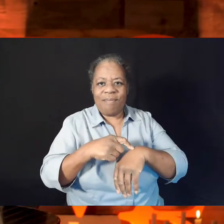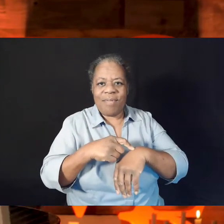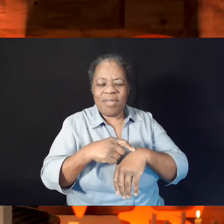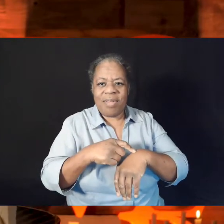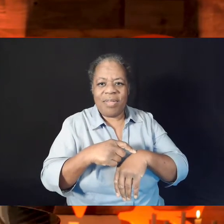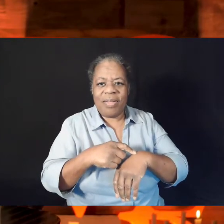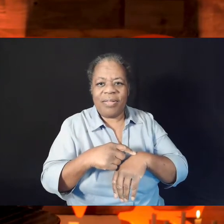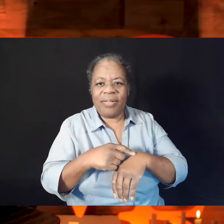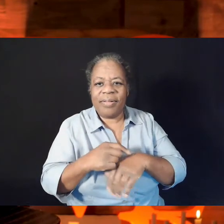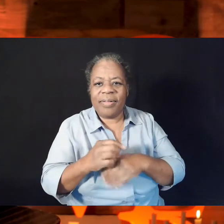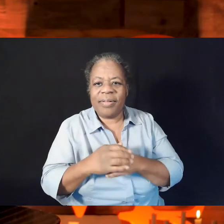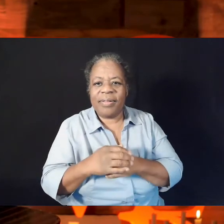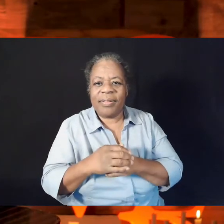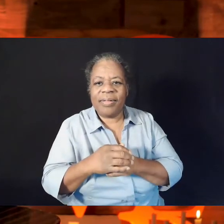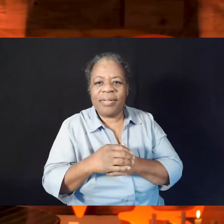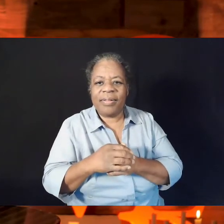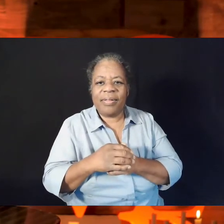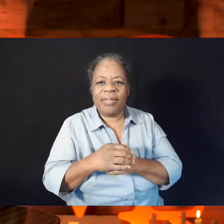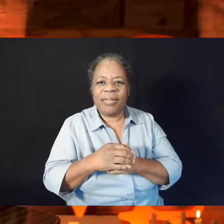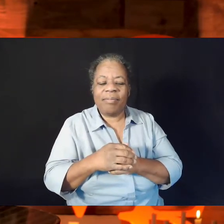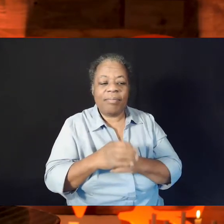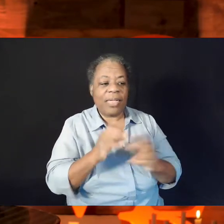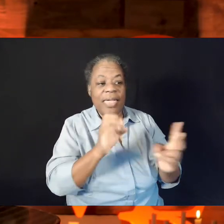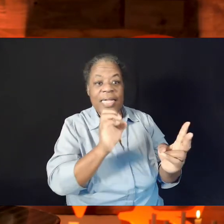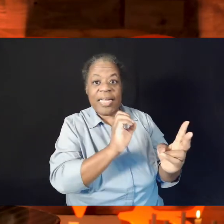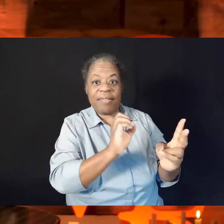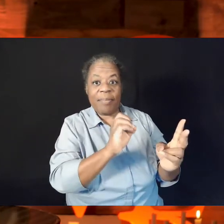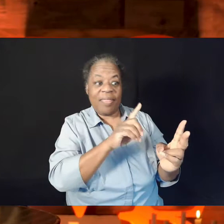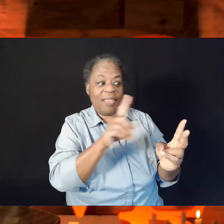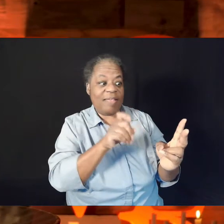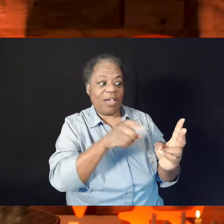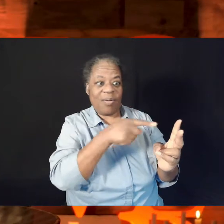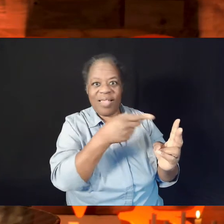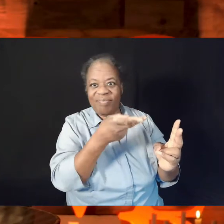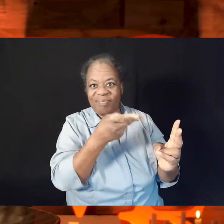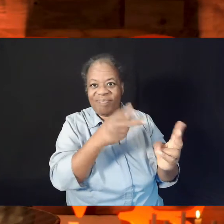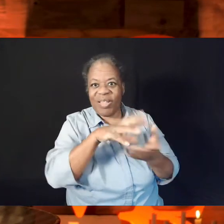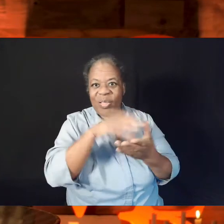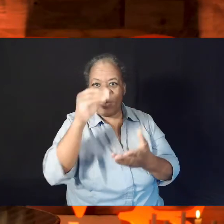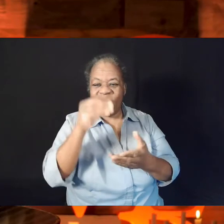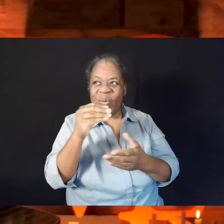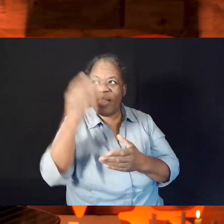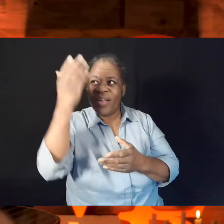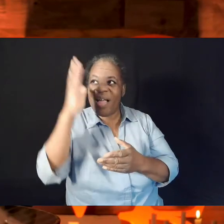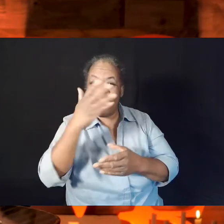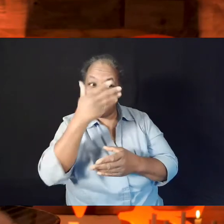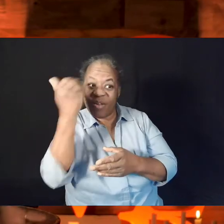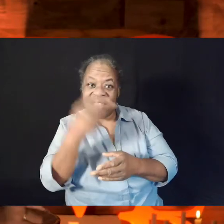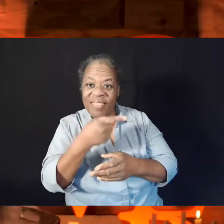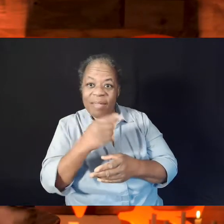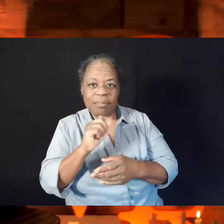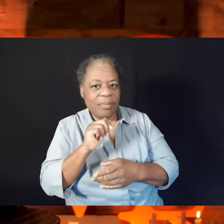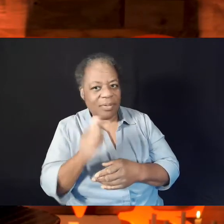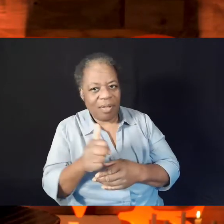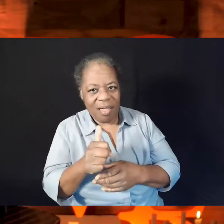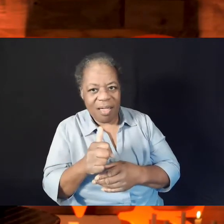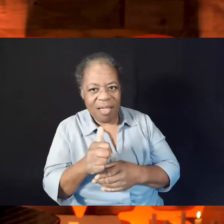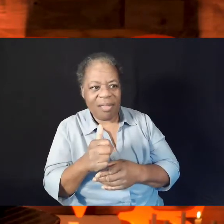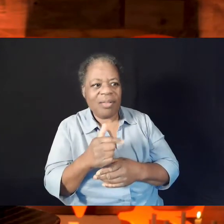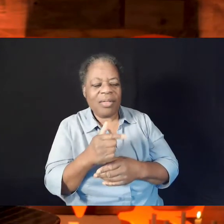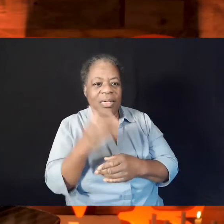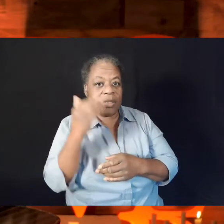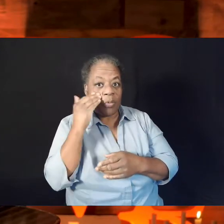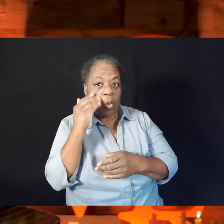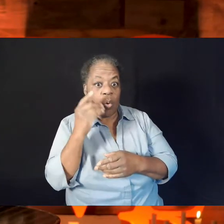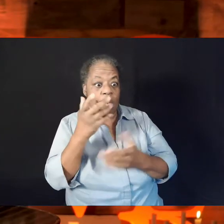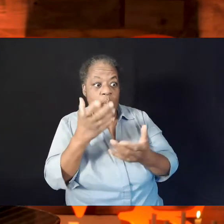Well, what Elizabeth and Zechariah were about to learn was that God had not forgotten them. nor their desire for a child. God was about